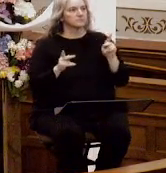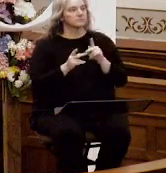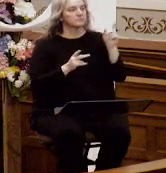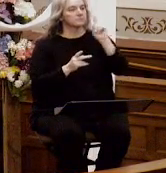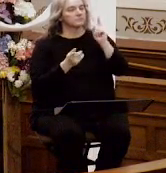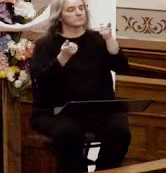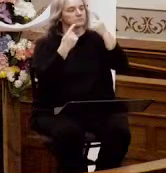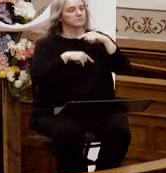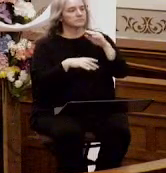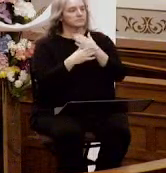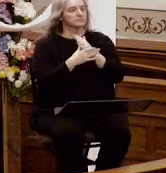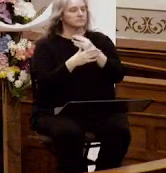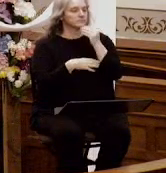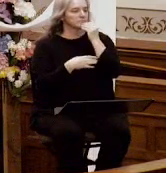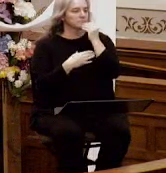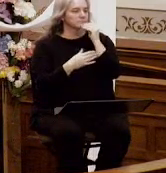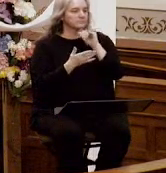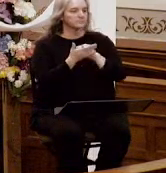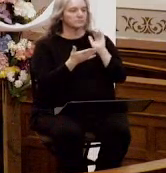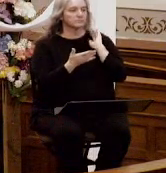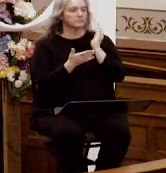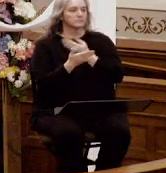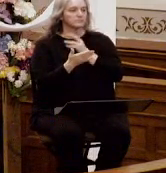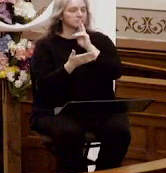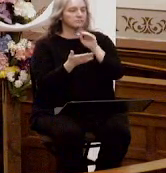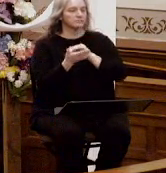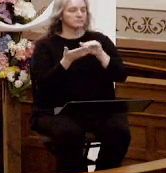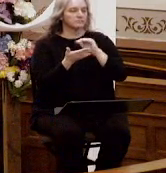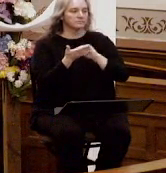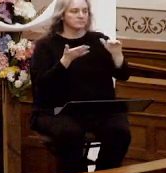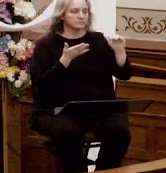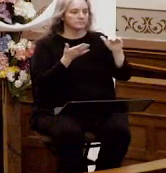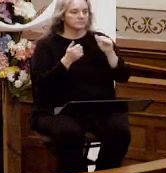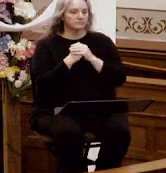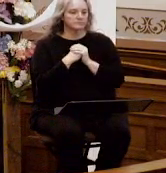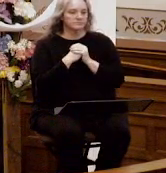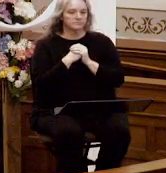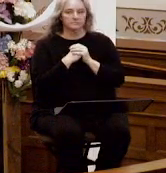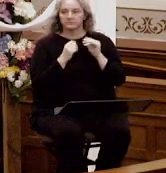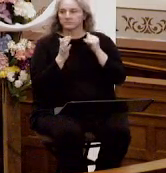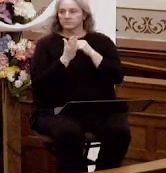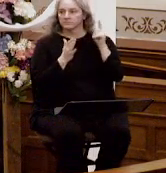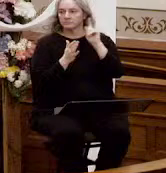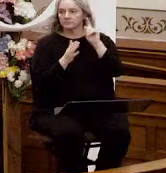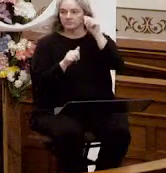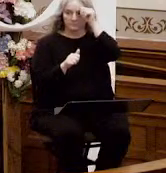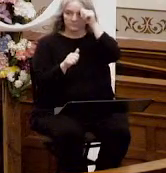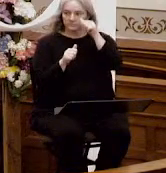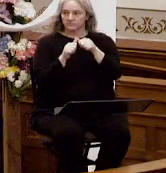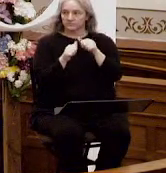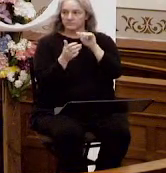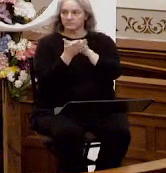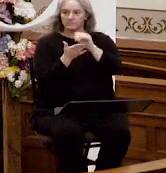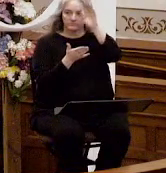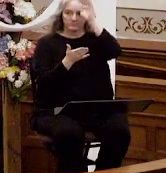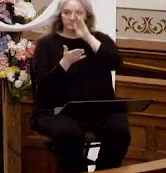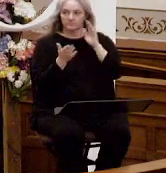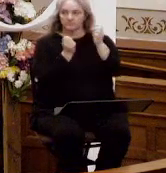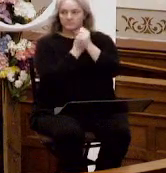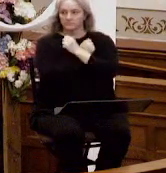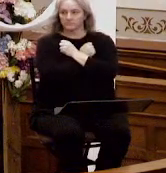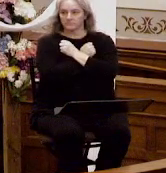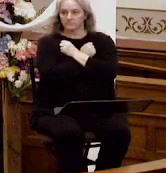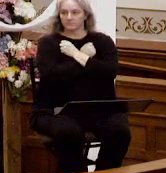the feast, that we are also forgiven. It's where we are reminded that God's unconditional